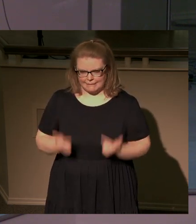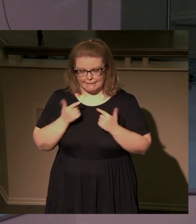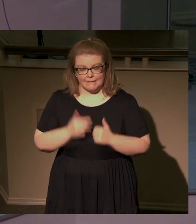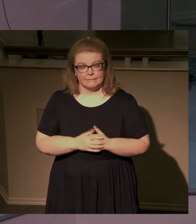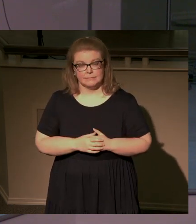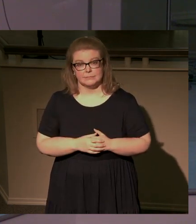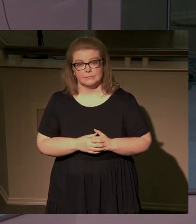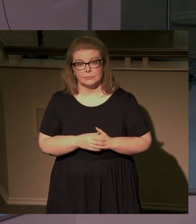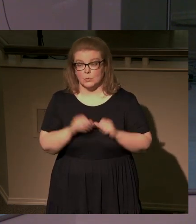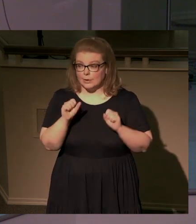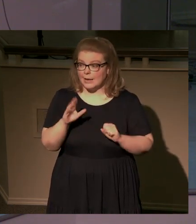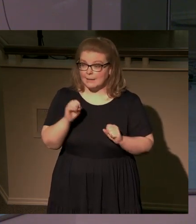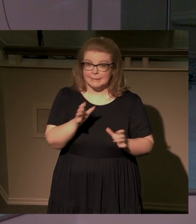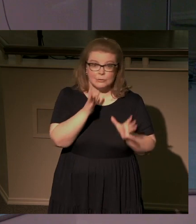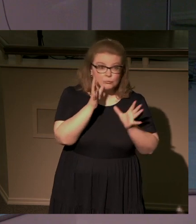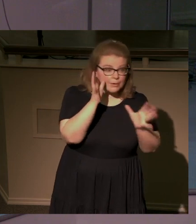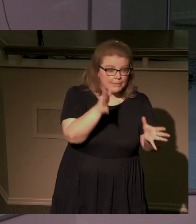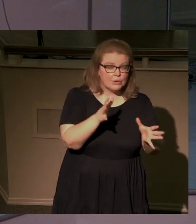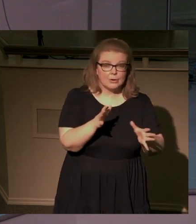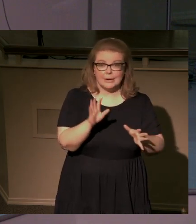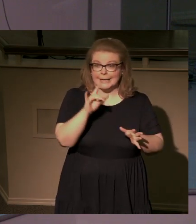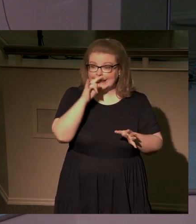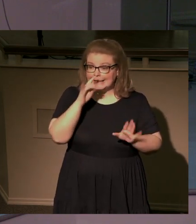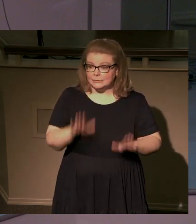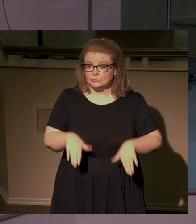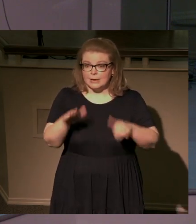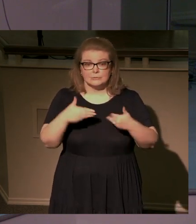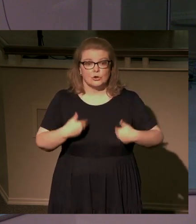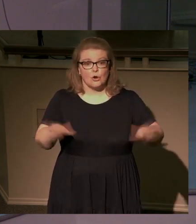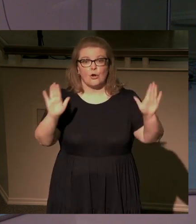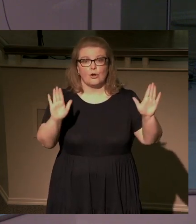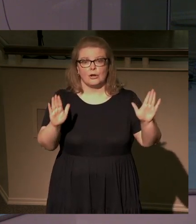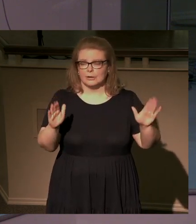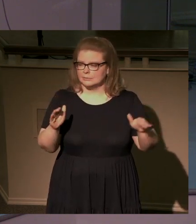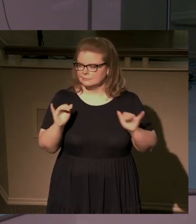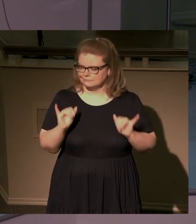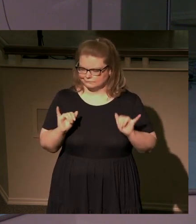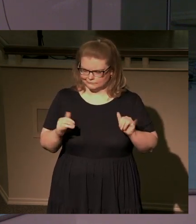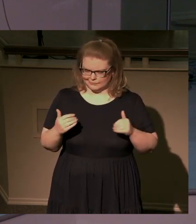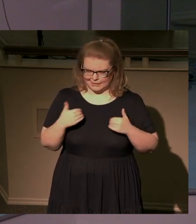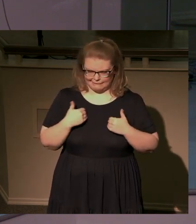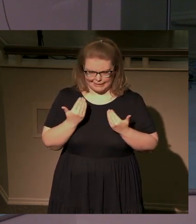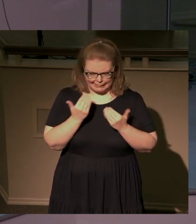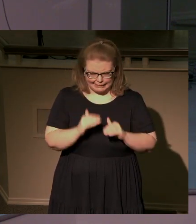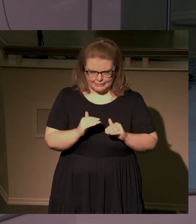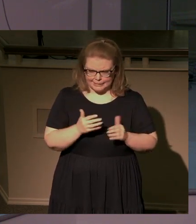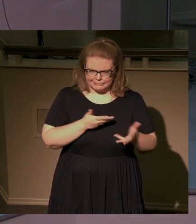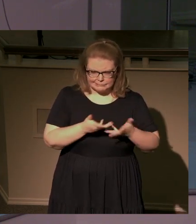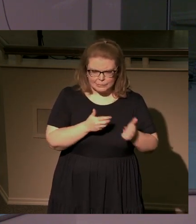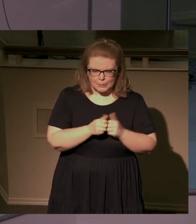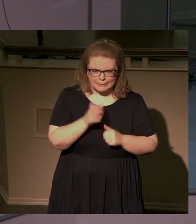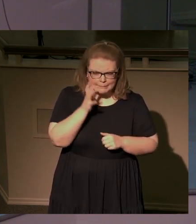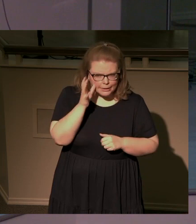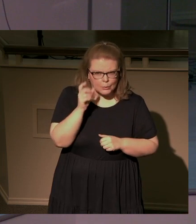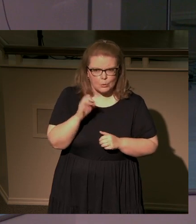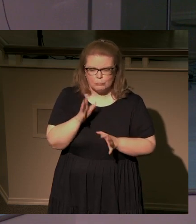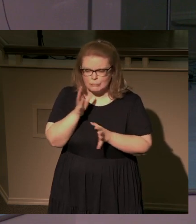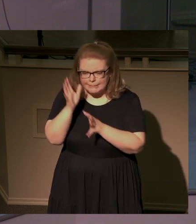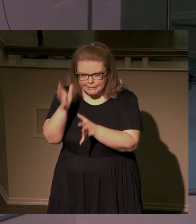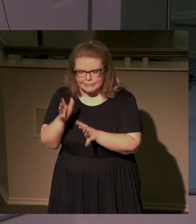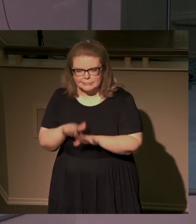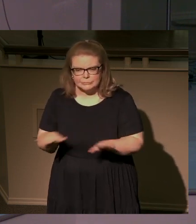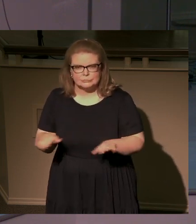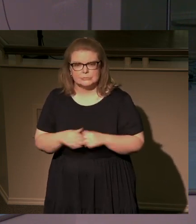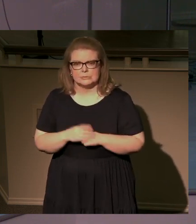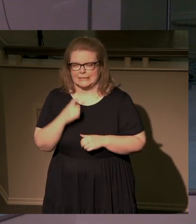Listen, you could be a grandparent and all your kids are out of the house and you have limited conversation and connection with them, and you're saying, "Well, what's the incentive